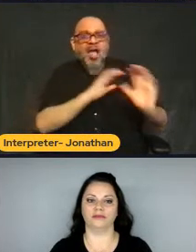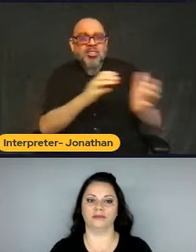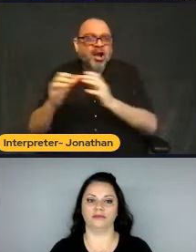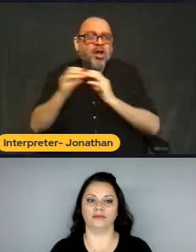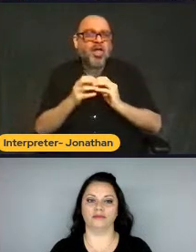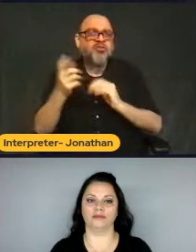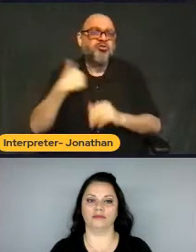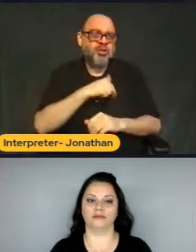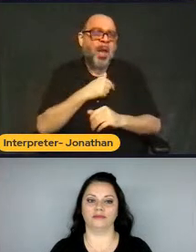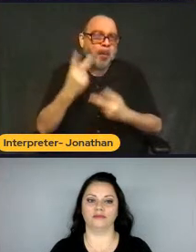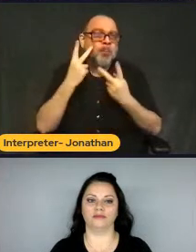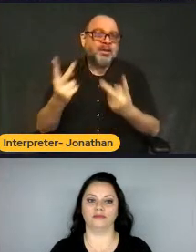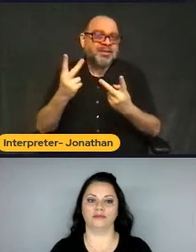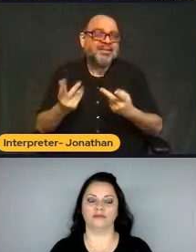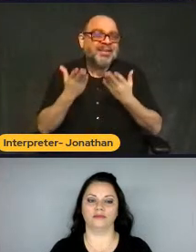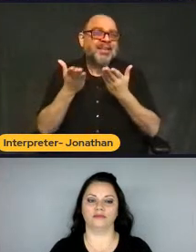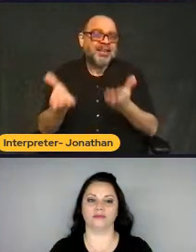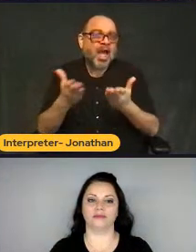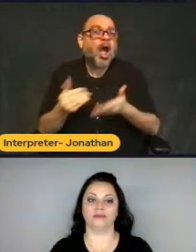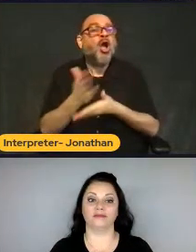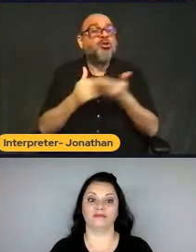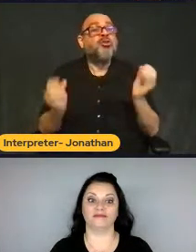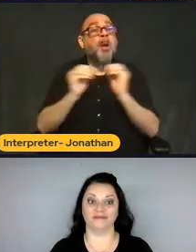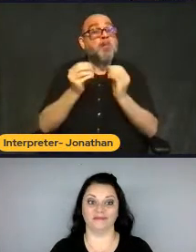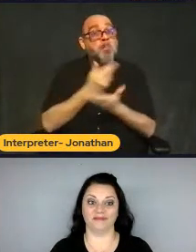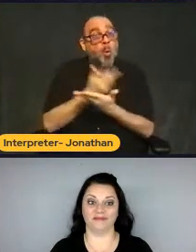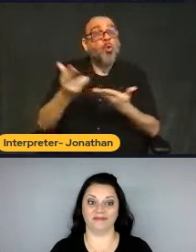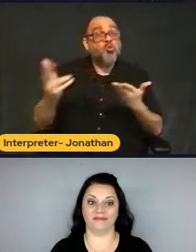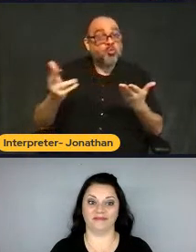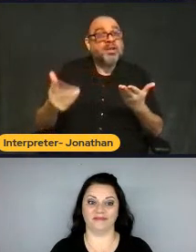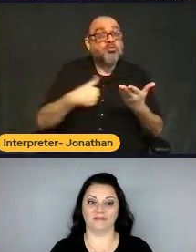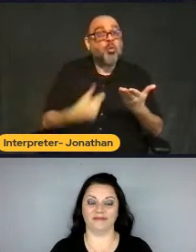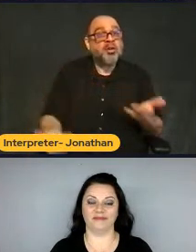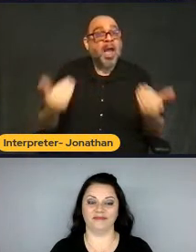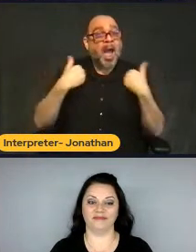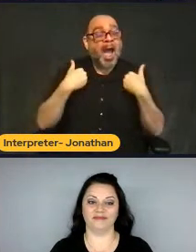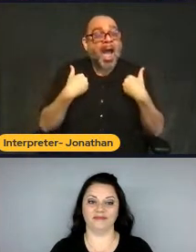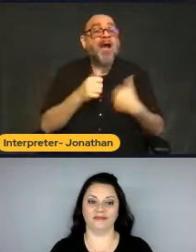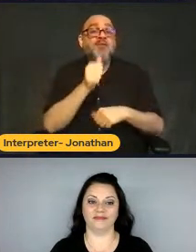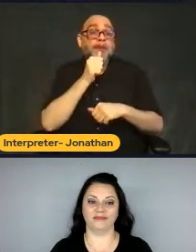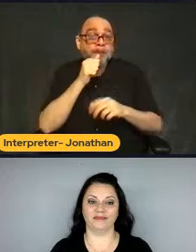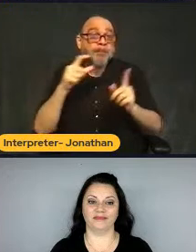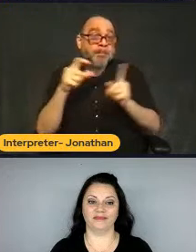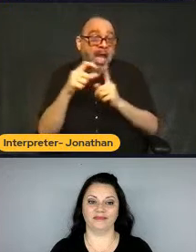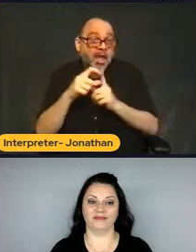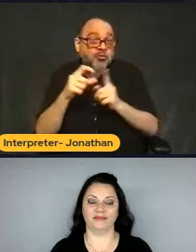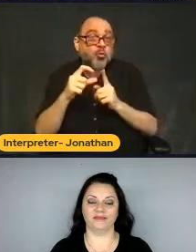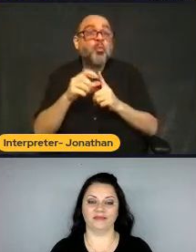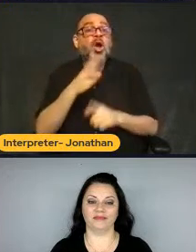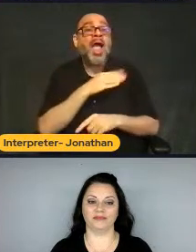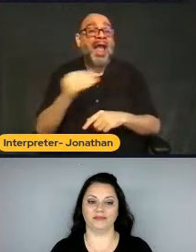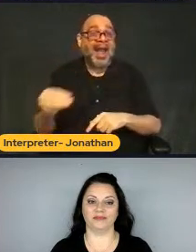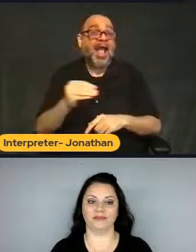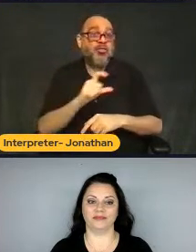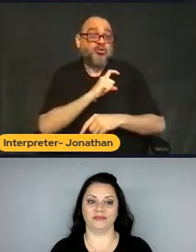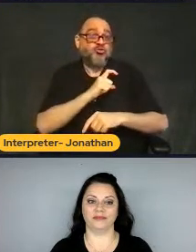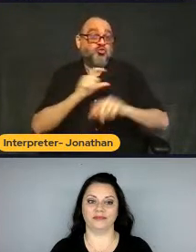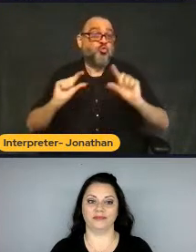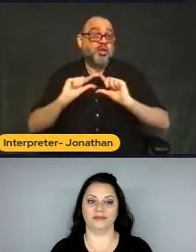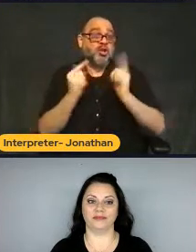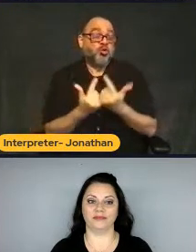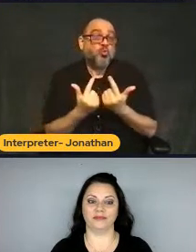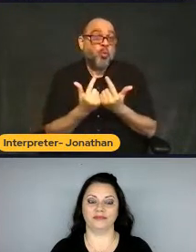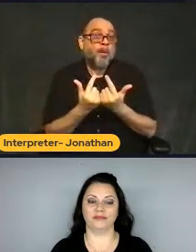VPC. Some more resources. I got password and a security group